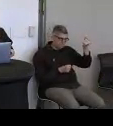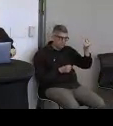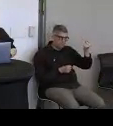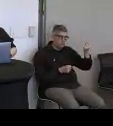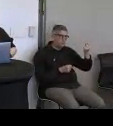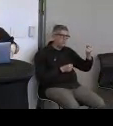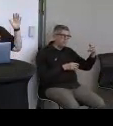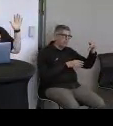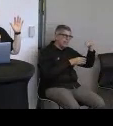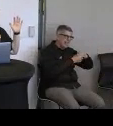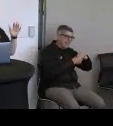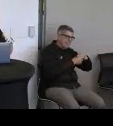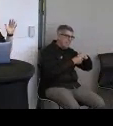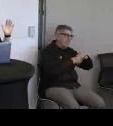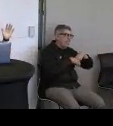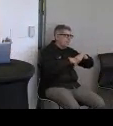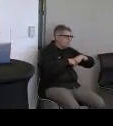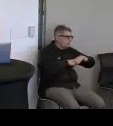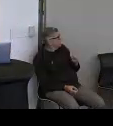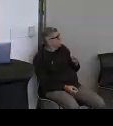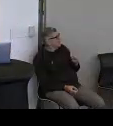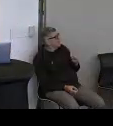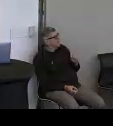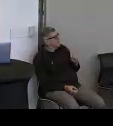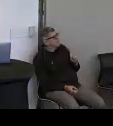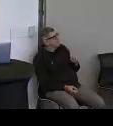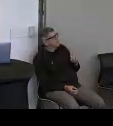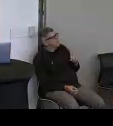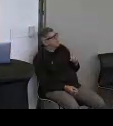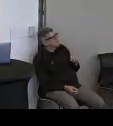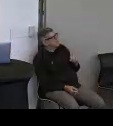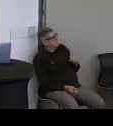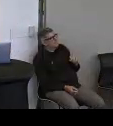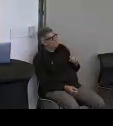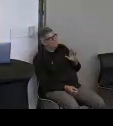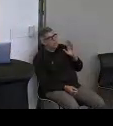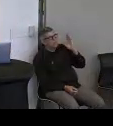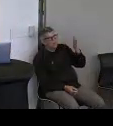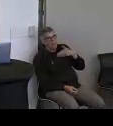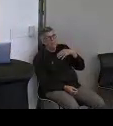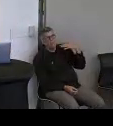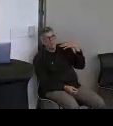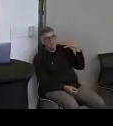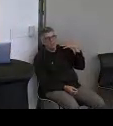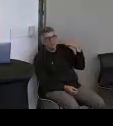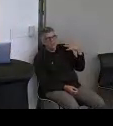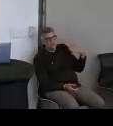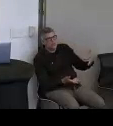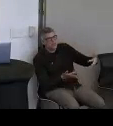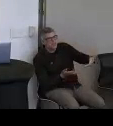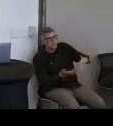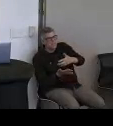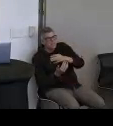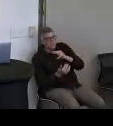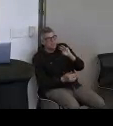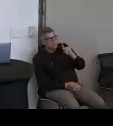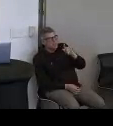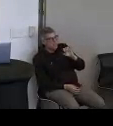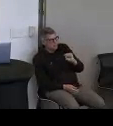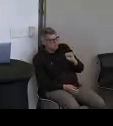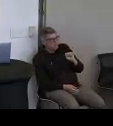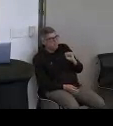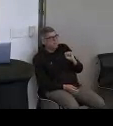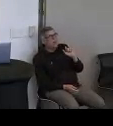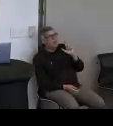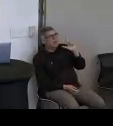you, risen up, swelled. If you're drawing with swell paper, we'll have volunteers come around and collect the maps later and raise them